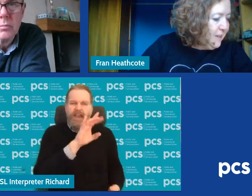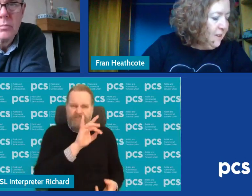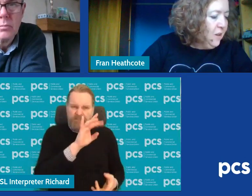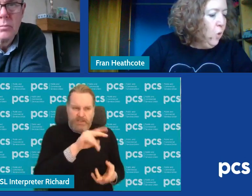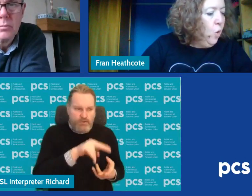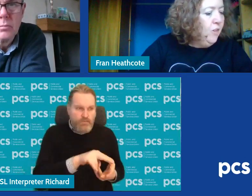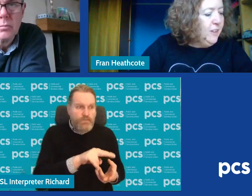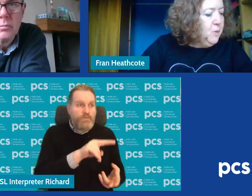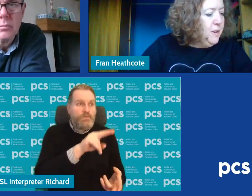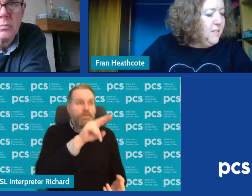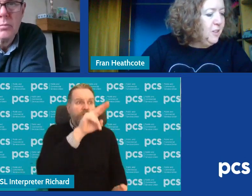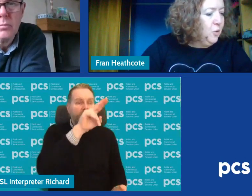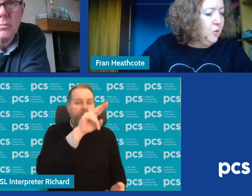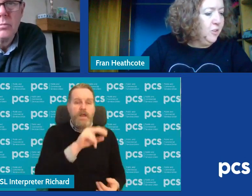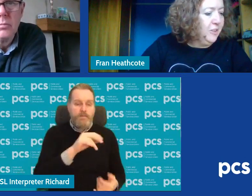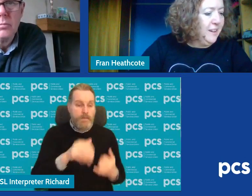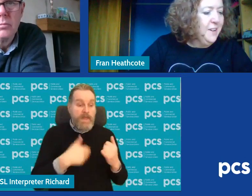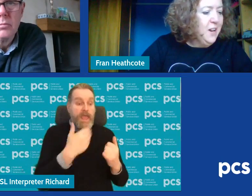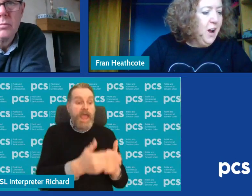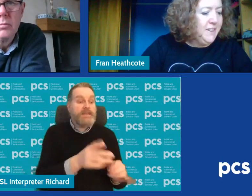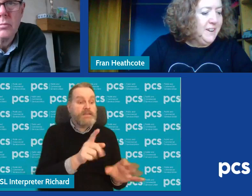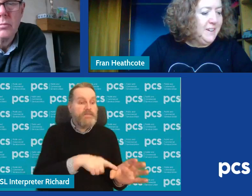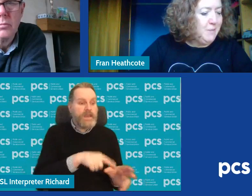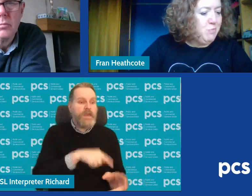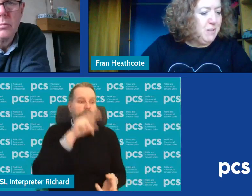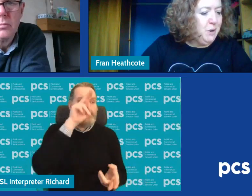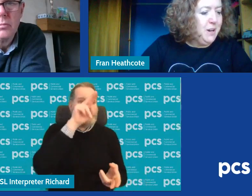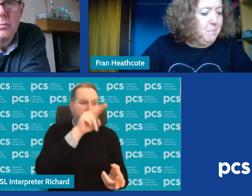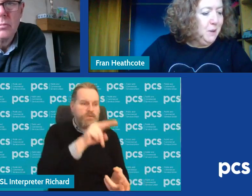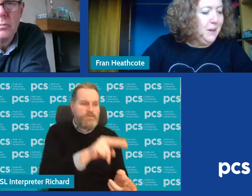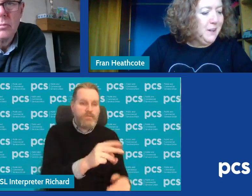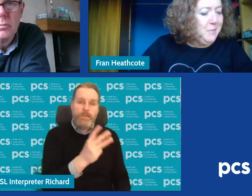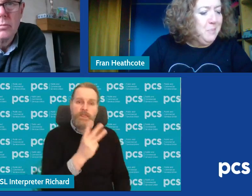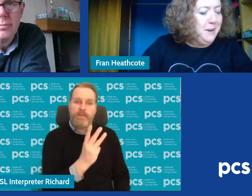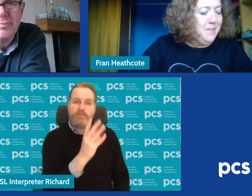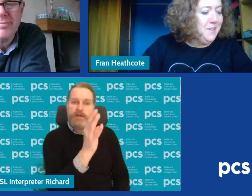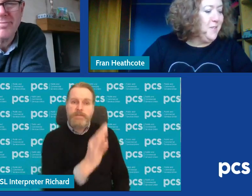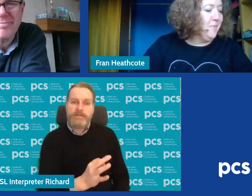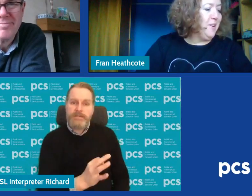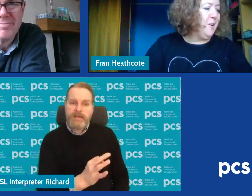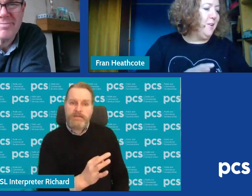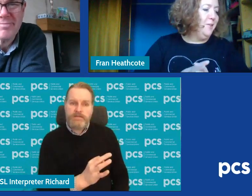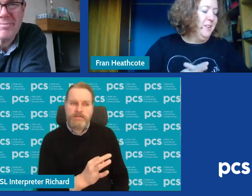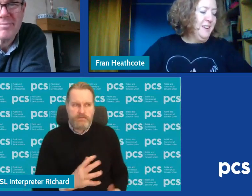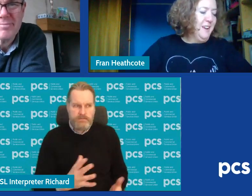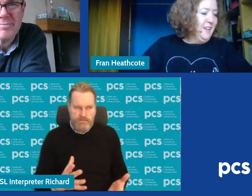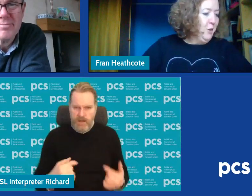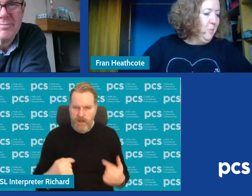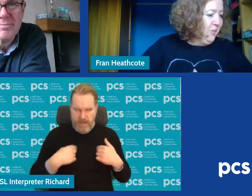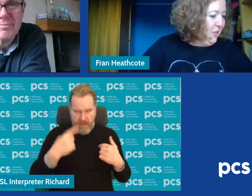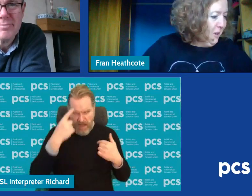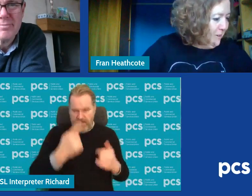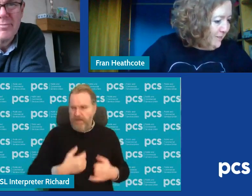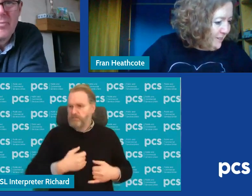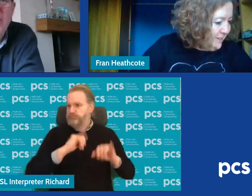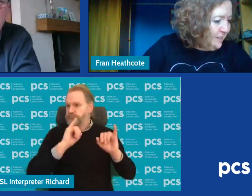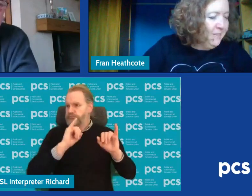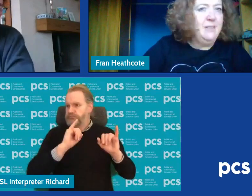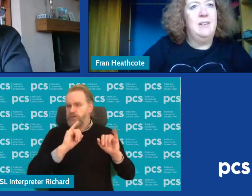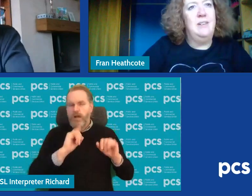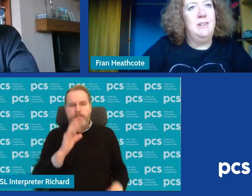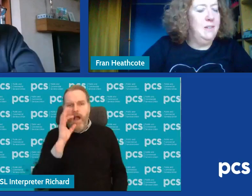the year. What are the union's thoughts on that? I don't express mine in polite company. So that's from Carl. Any comment on that,